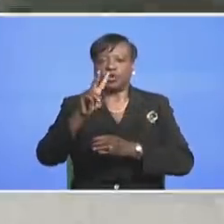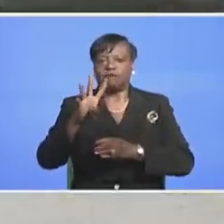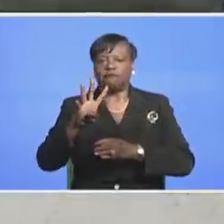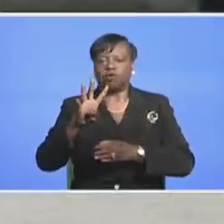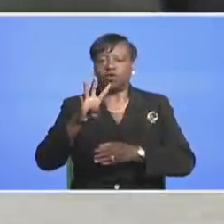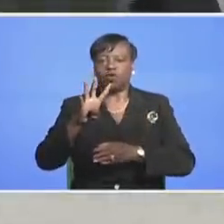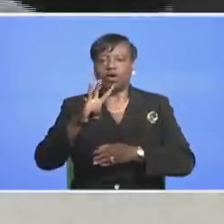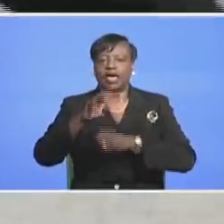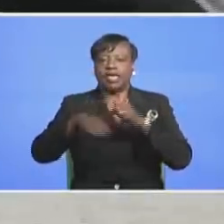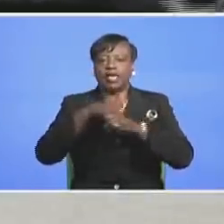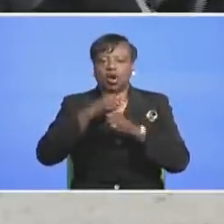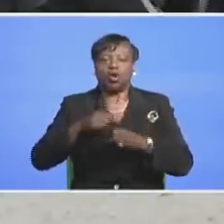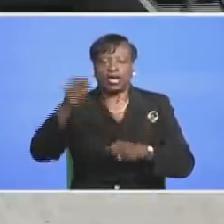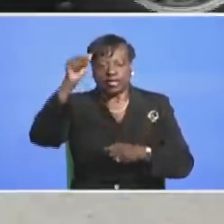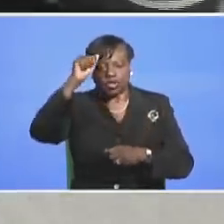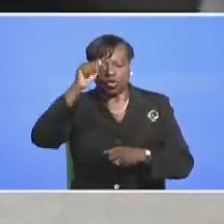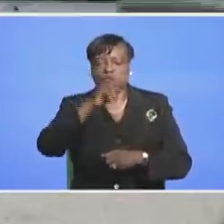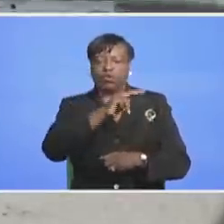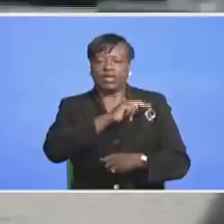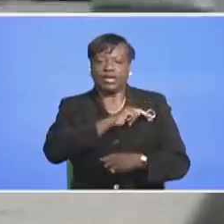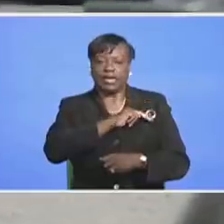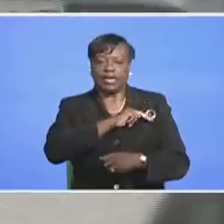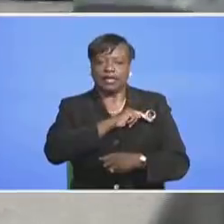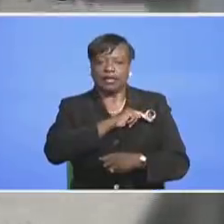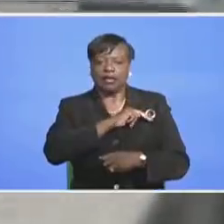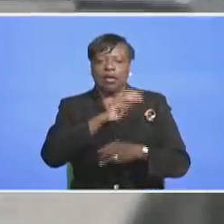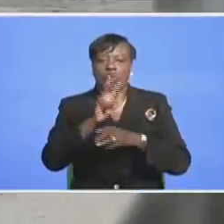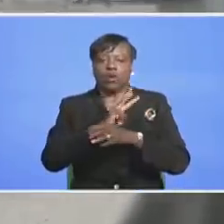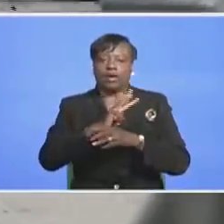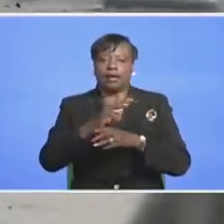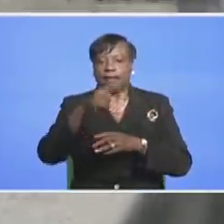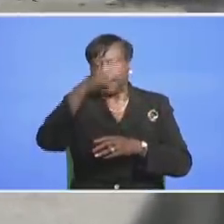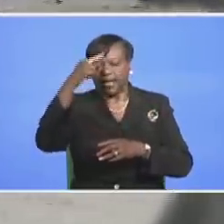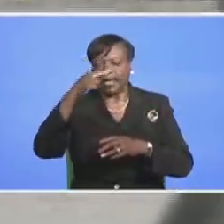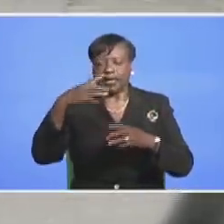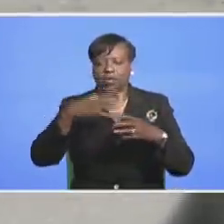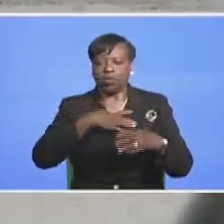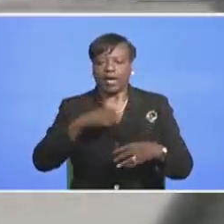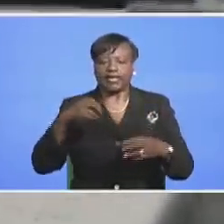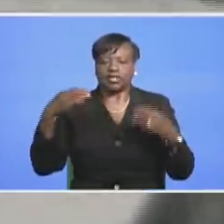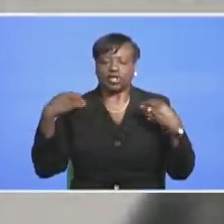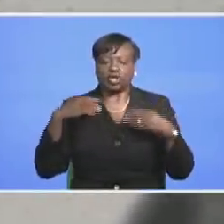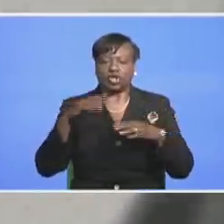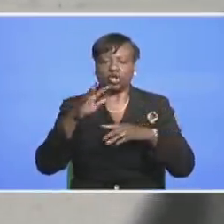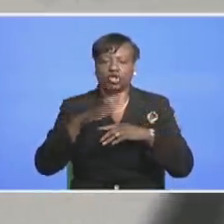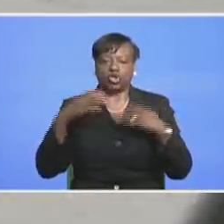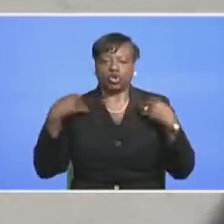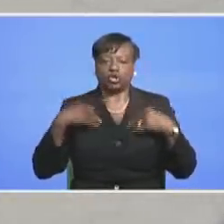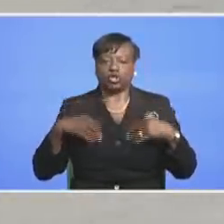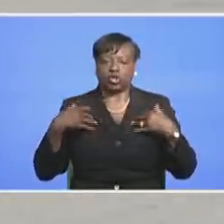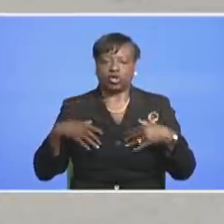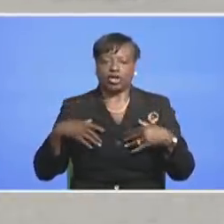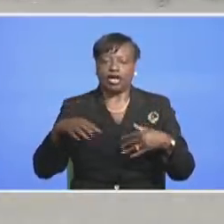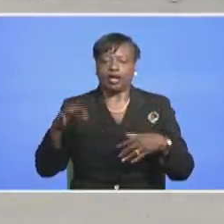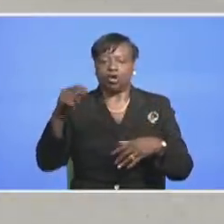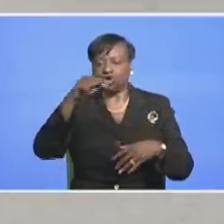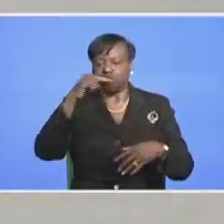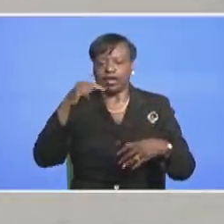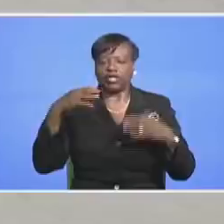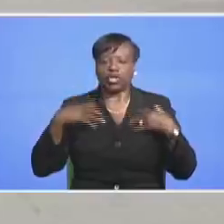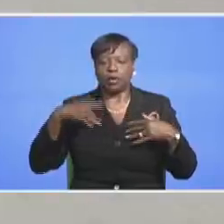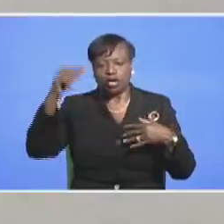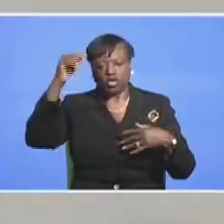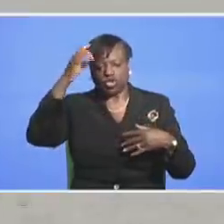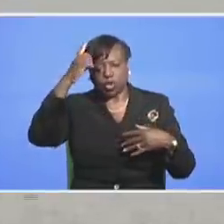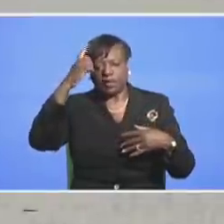24-year-old Antonio Neely, who's seen here wearing a black and white top, and 24-year-old Dominic Stewart wearing a gray top. Both